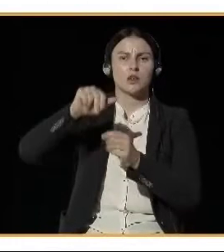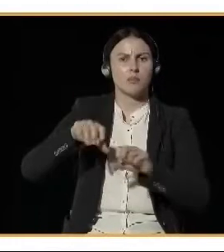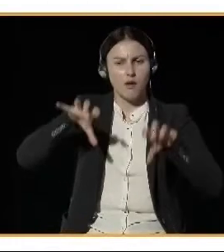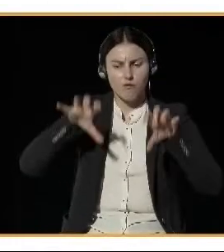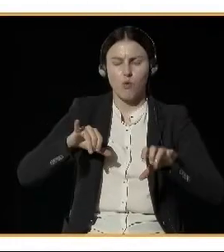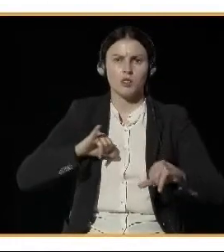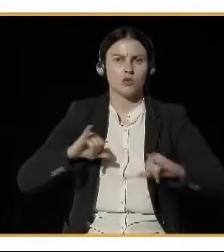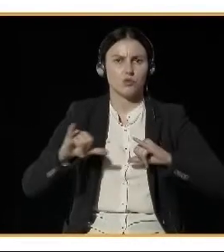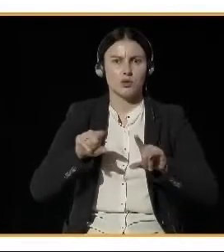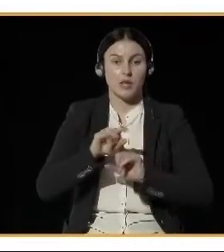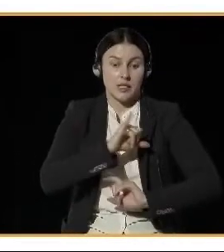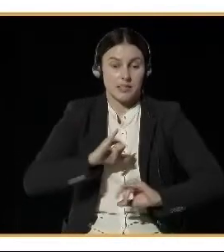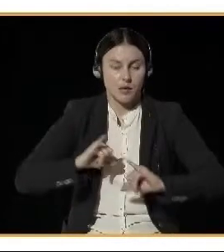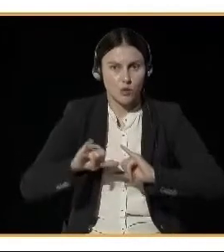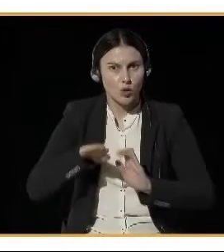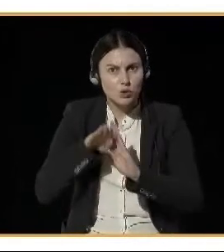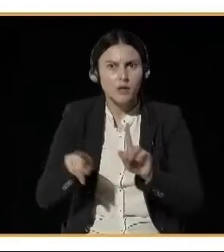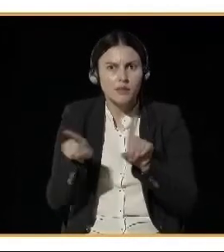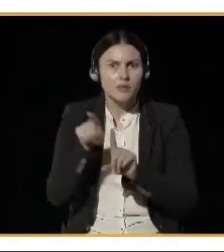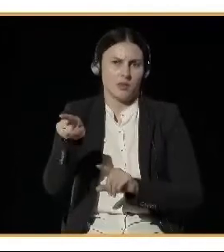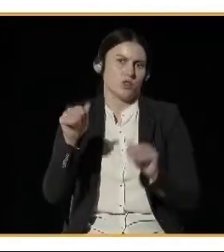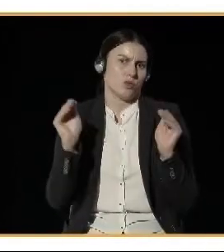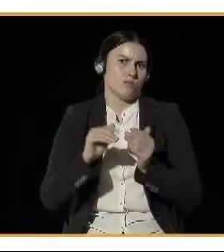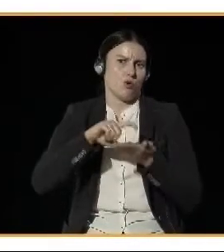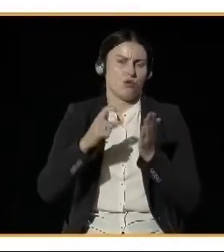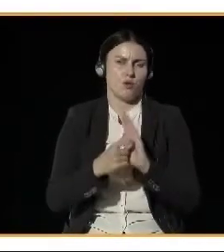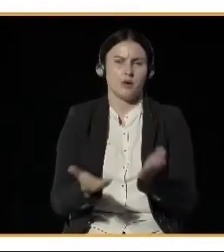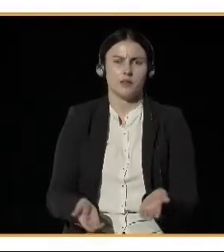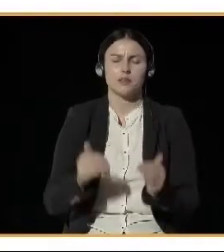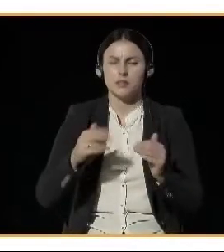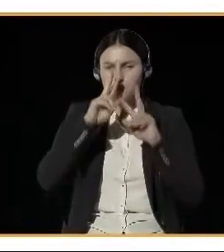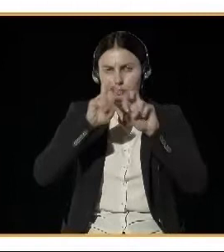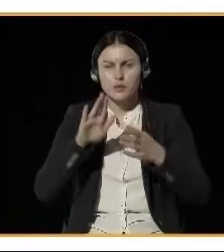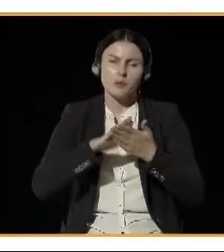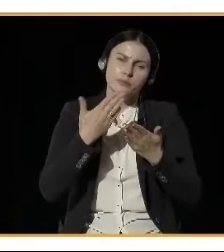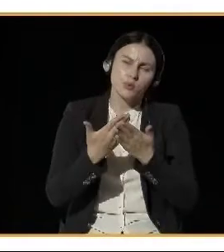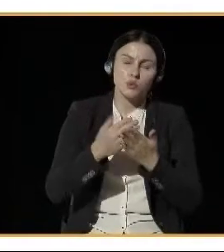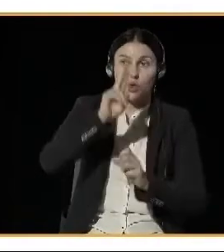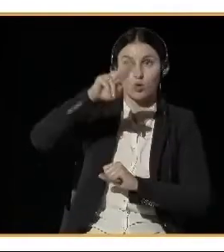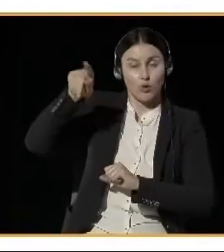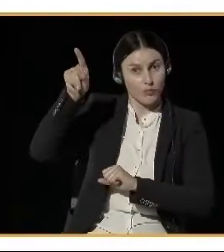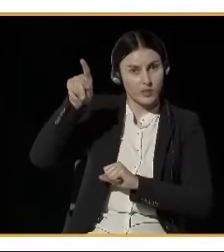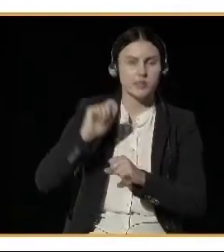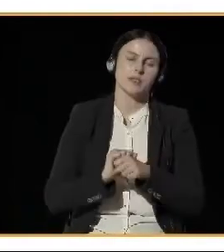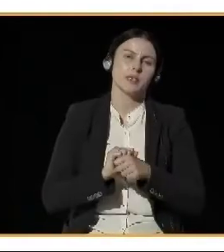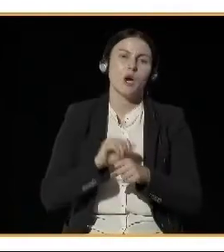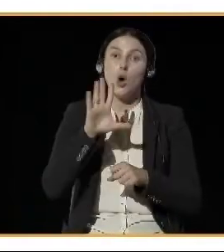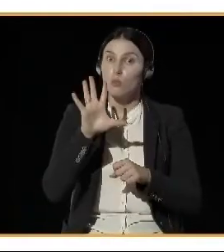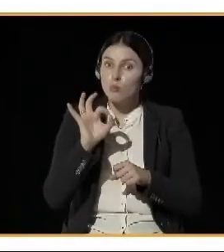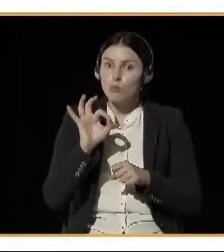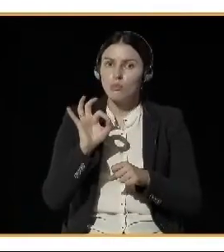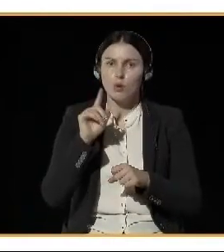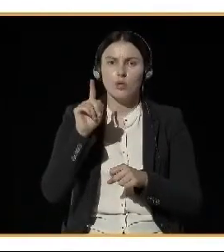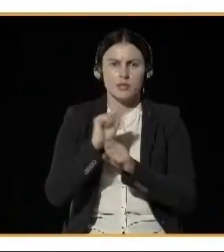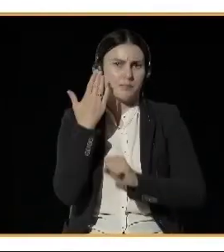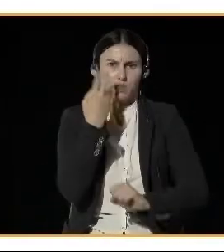I would like to analyze the example of Norway, because it is very, very interesting.